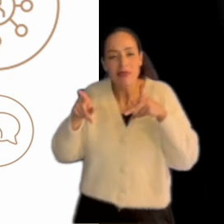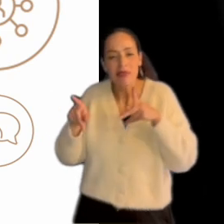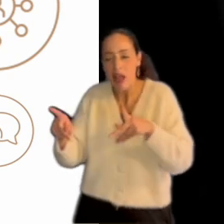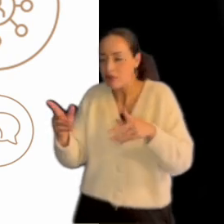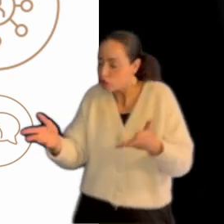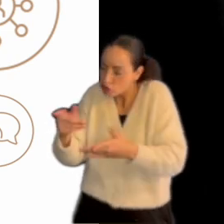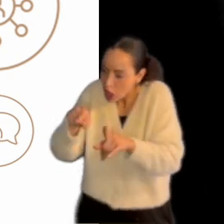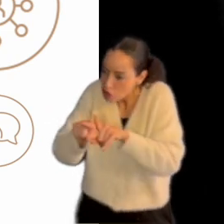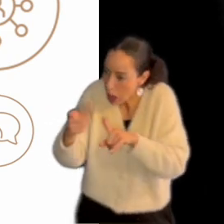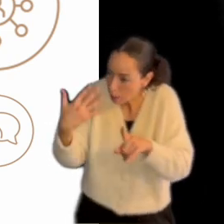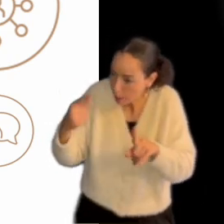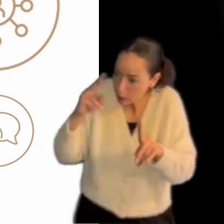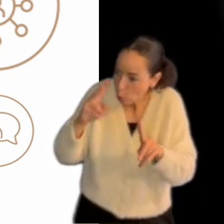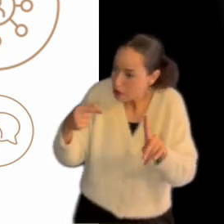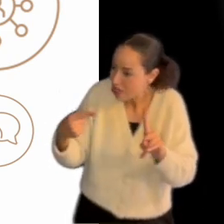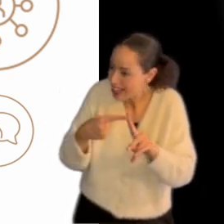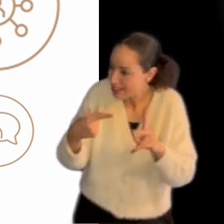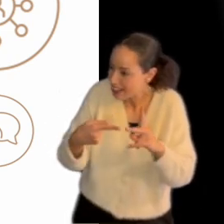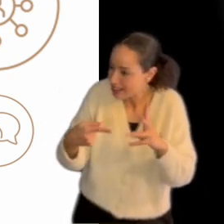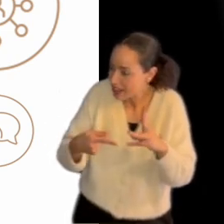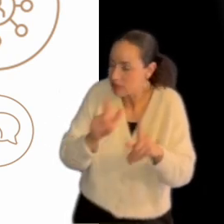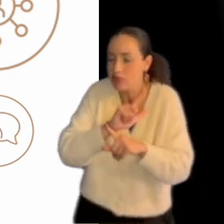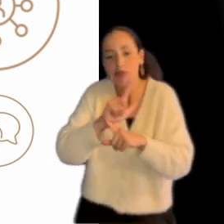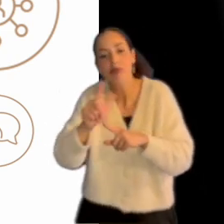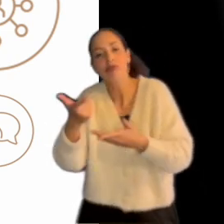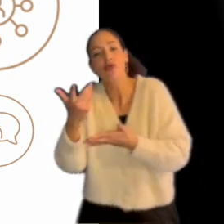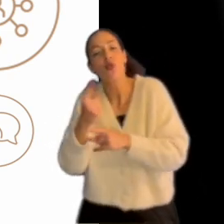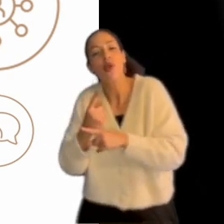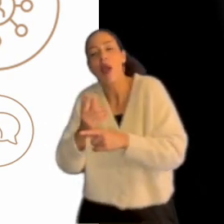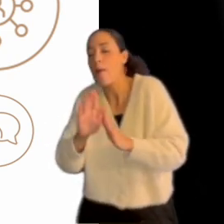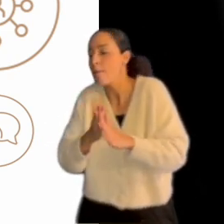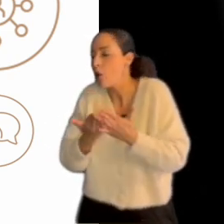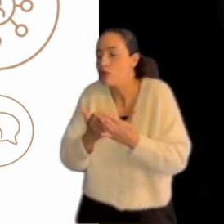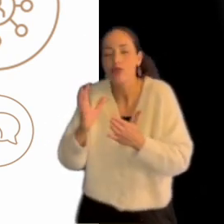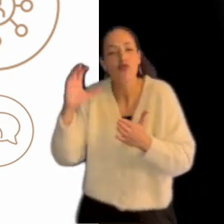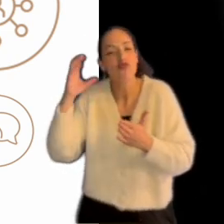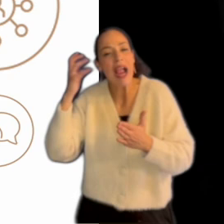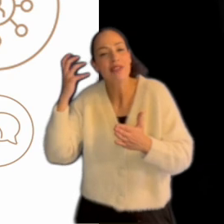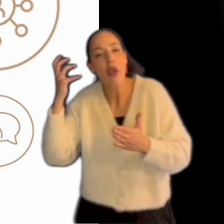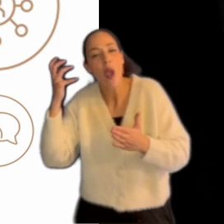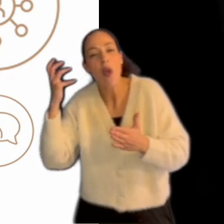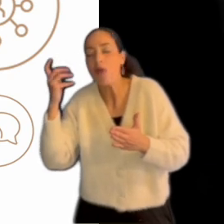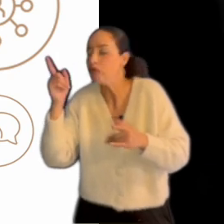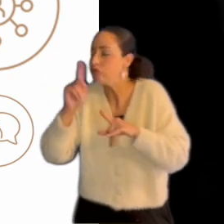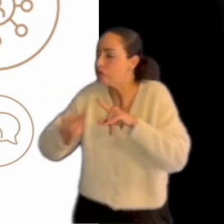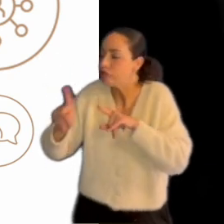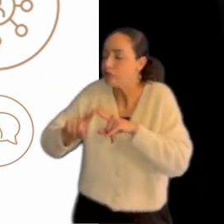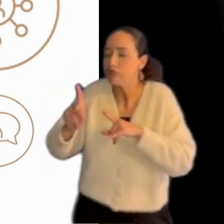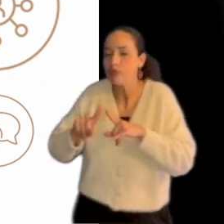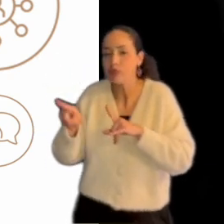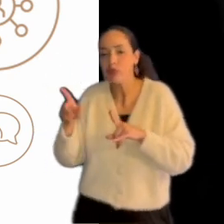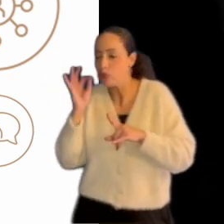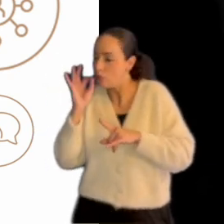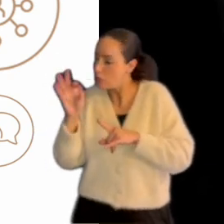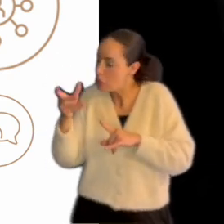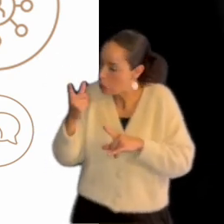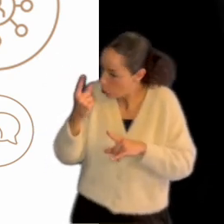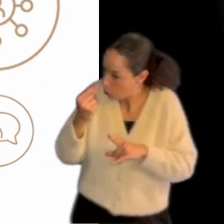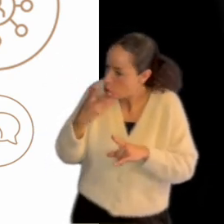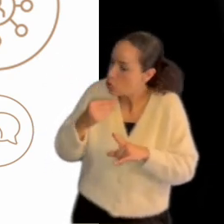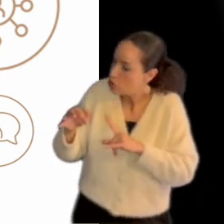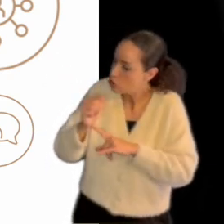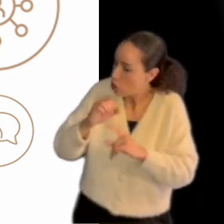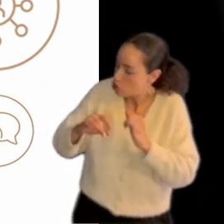navigate social media, and eventually encouraging her to access support via bereavement group online. It would take us a long time and require